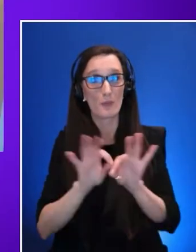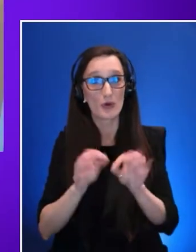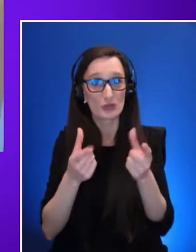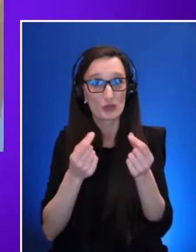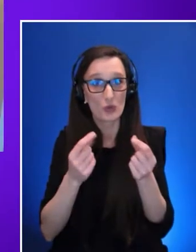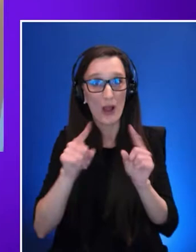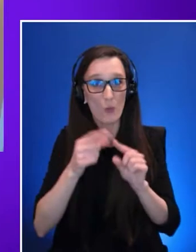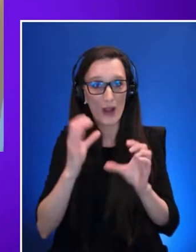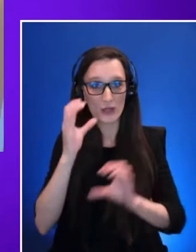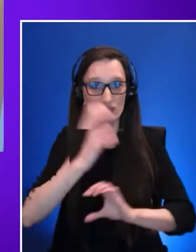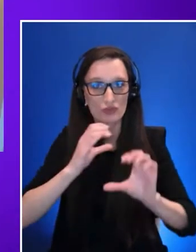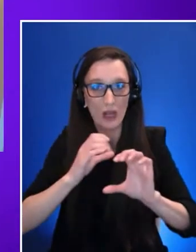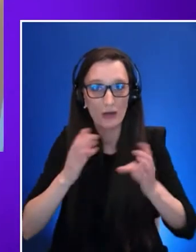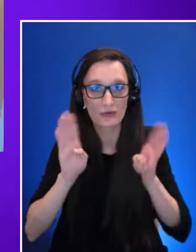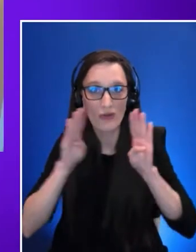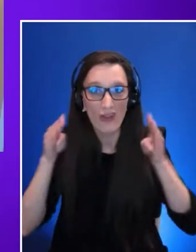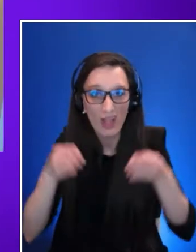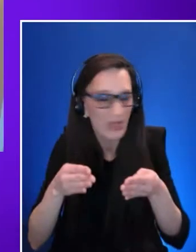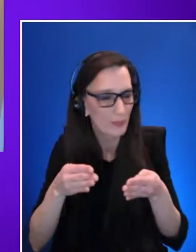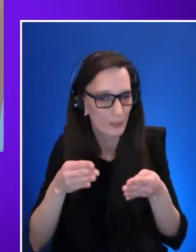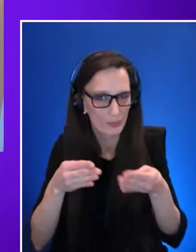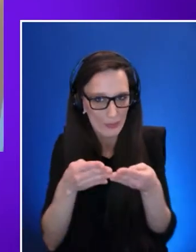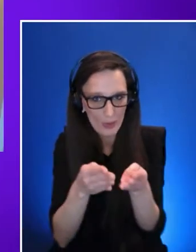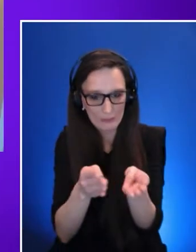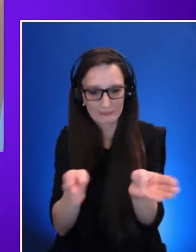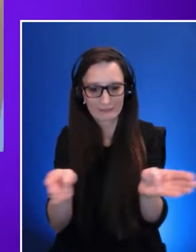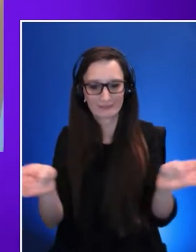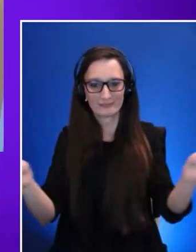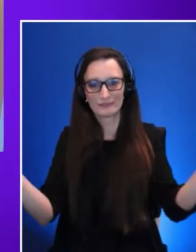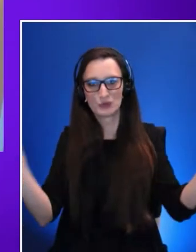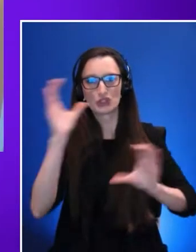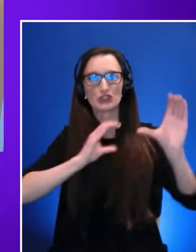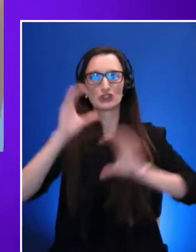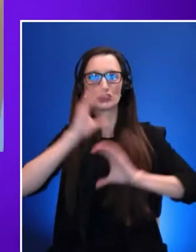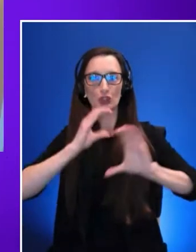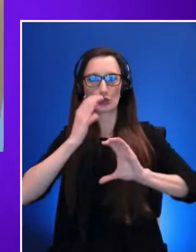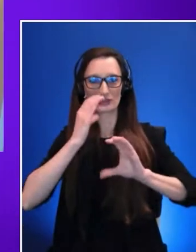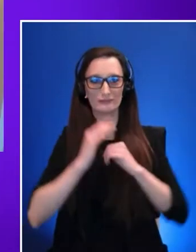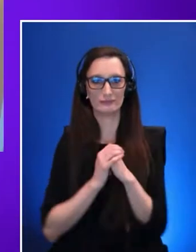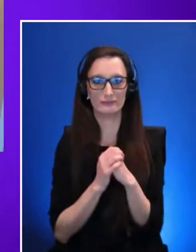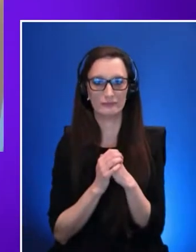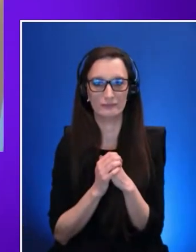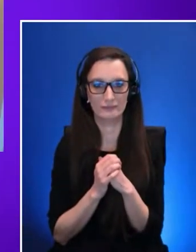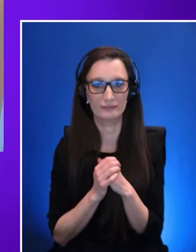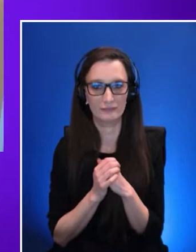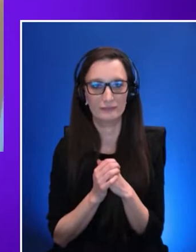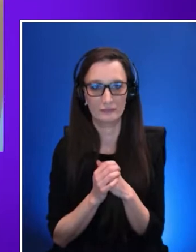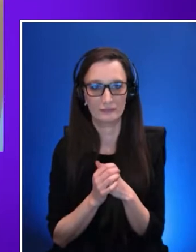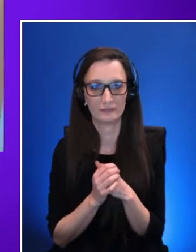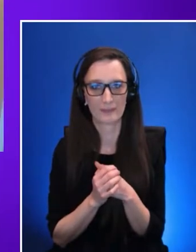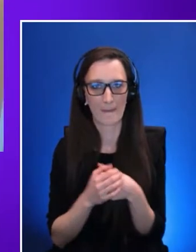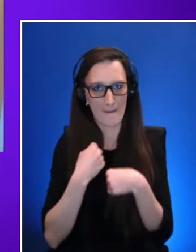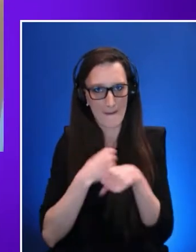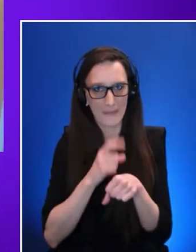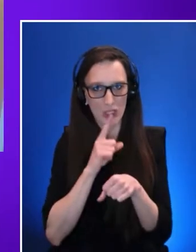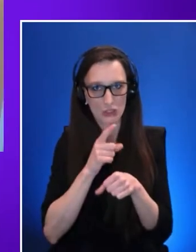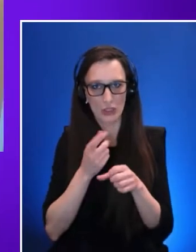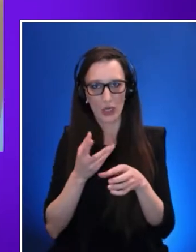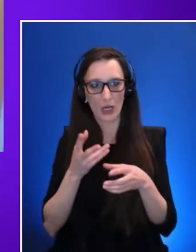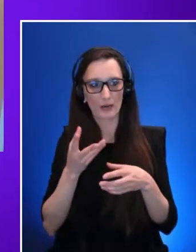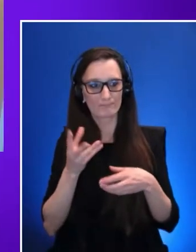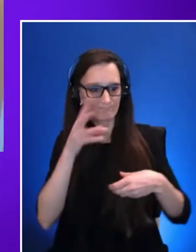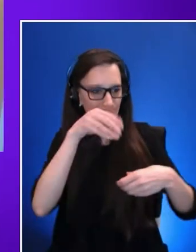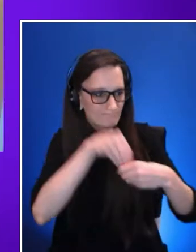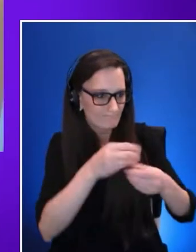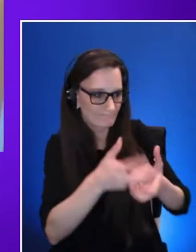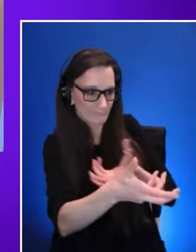broaden the search and make sure that, you know, you are engaging with these different organizations and this community